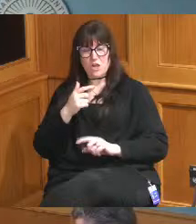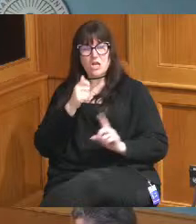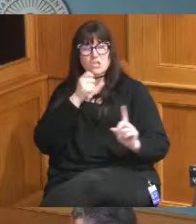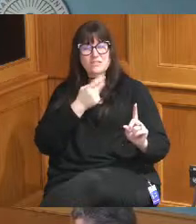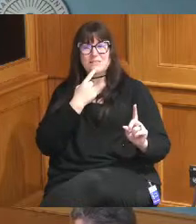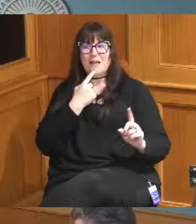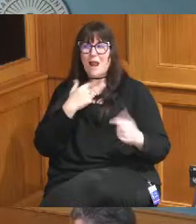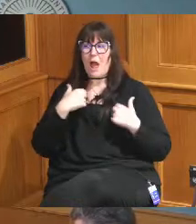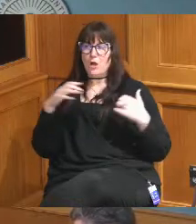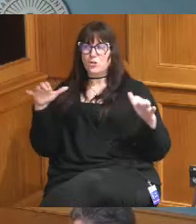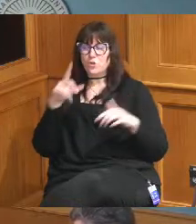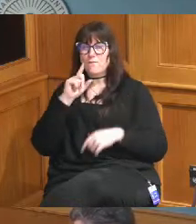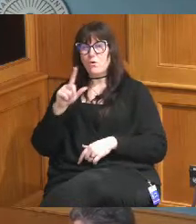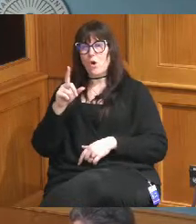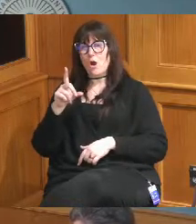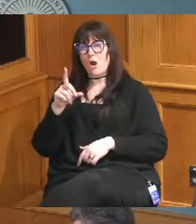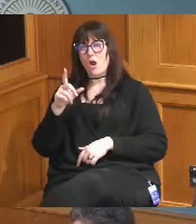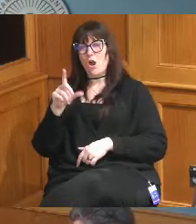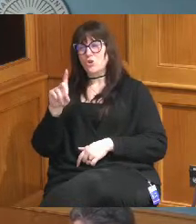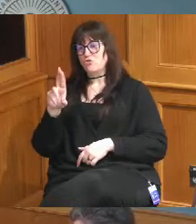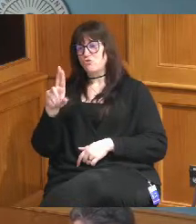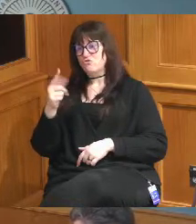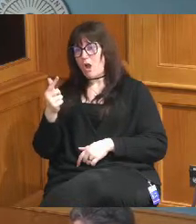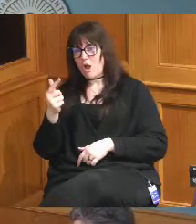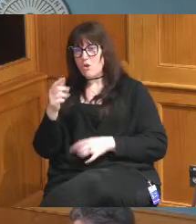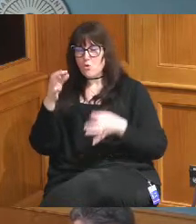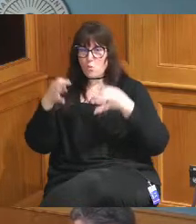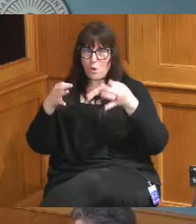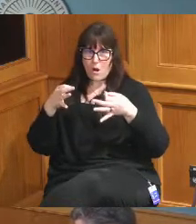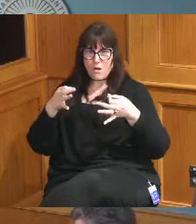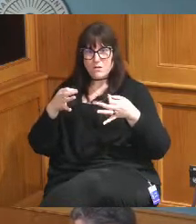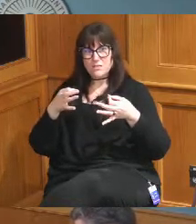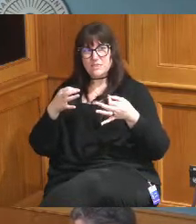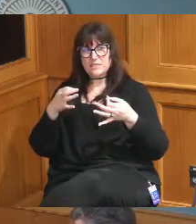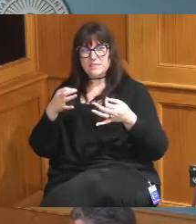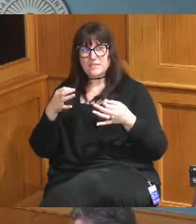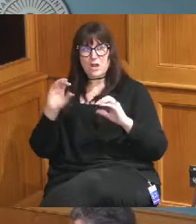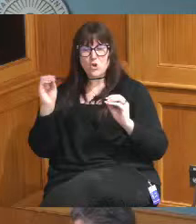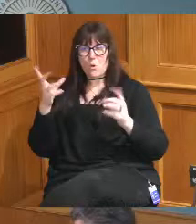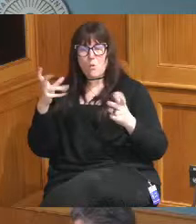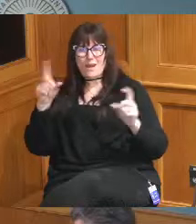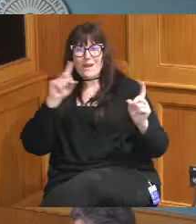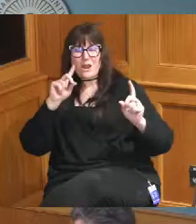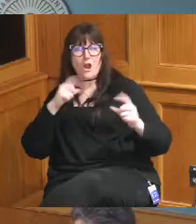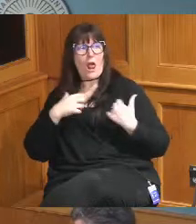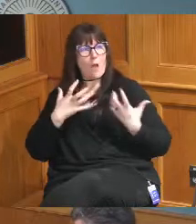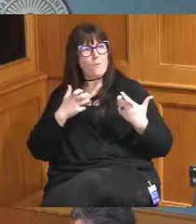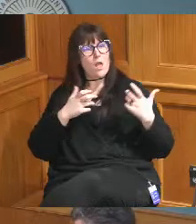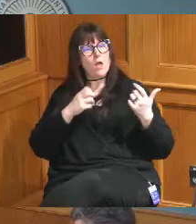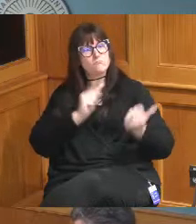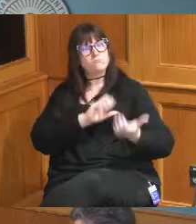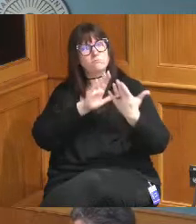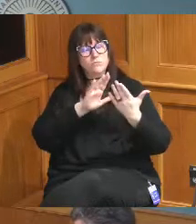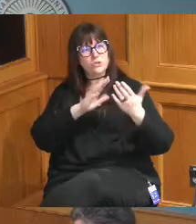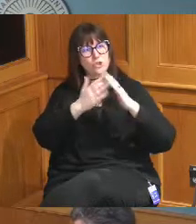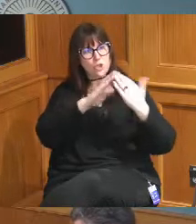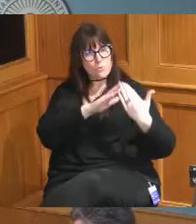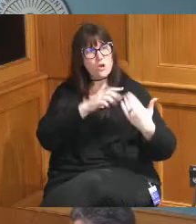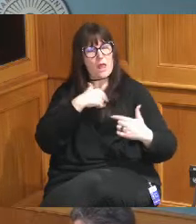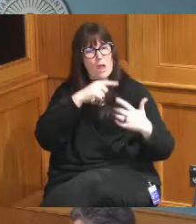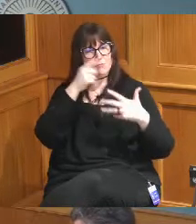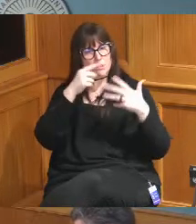court. Nobody, wanted to hear about drug court. And she said, hey, I'm getting ready to take it to the community. I'm going to do this. I'm going to do that. She